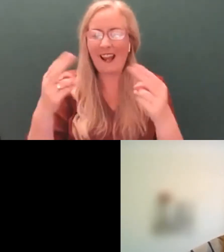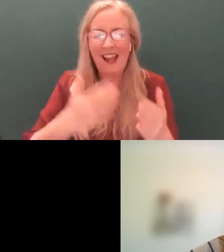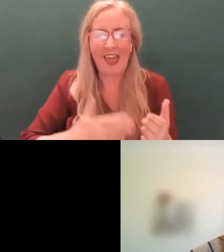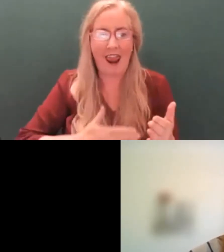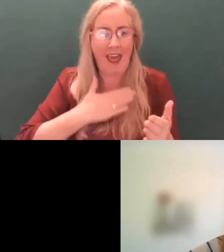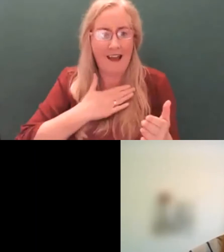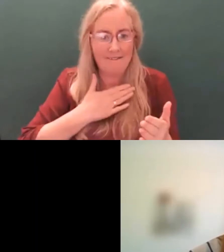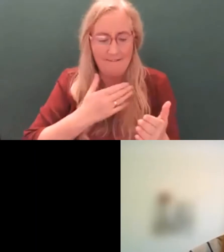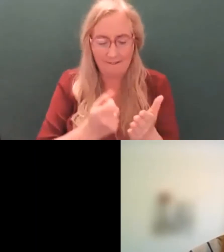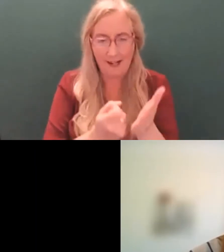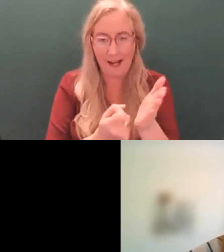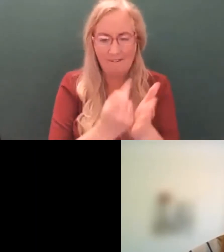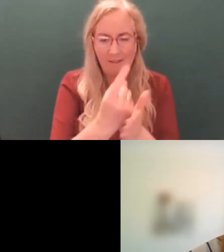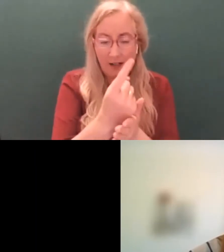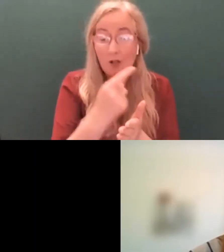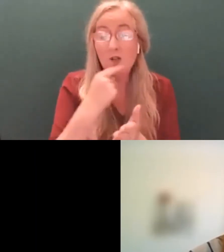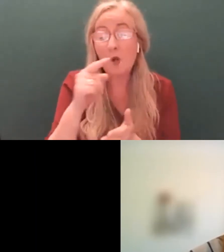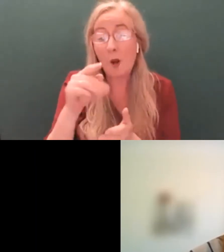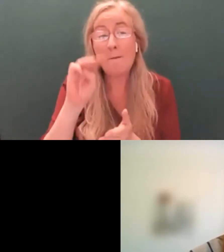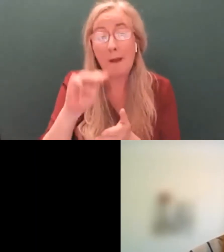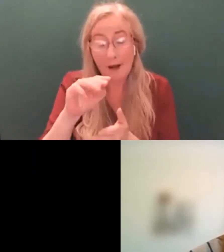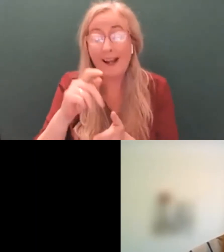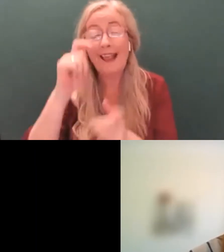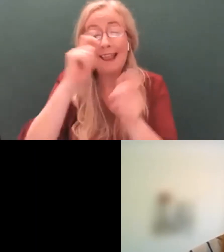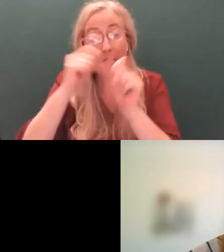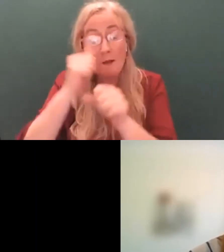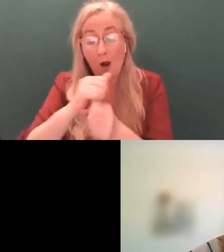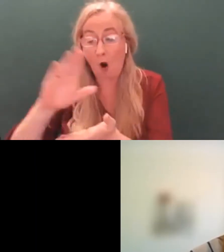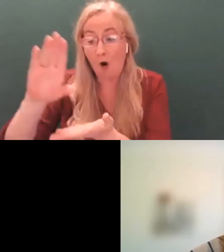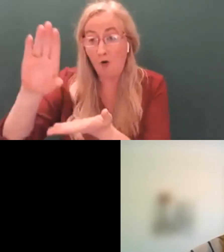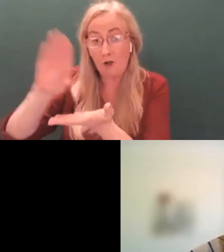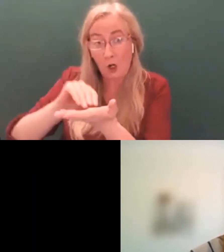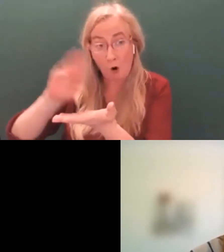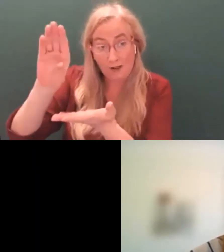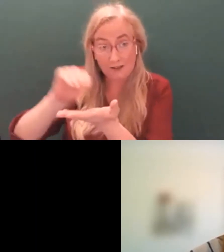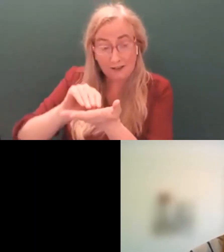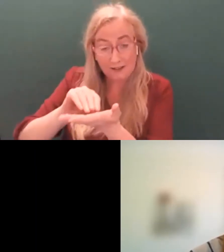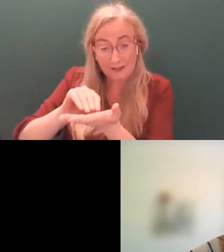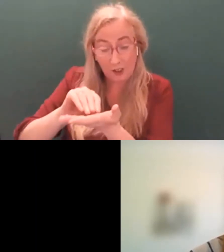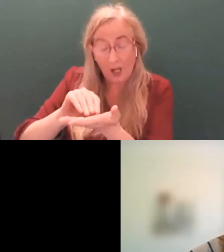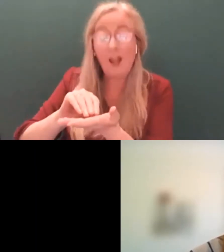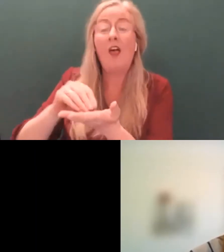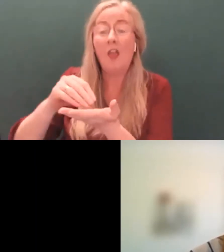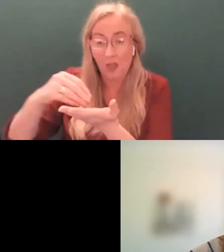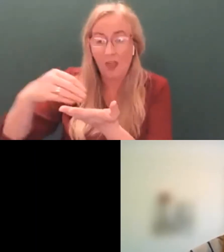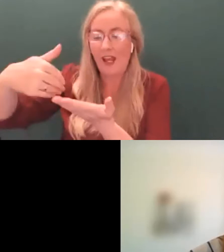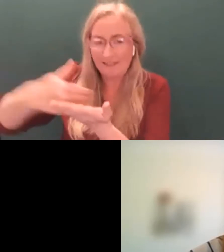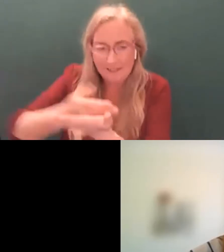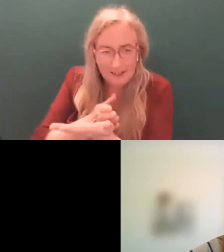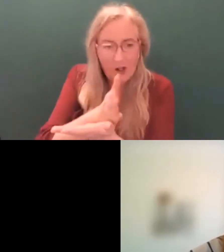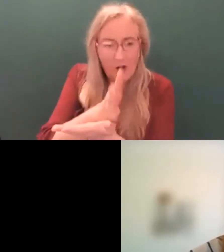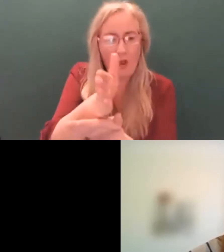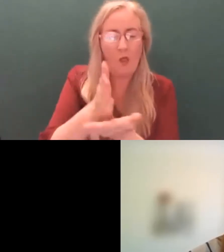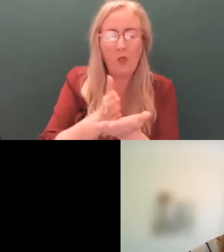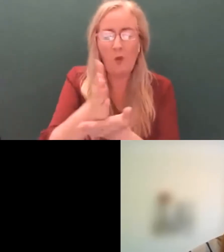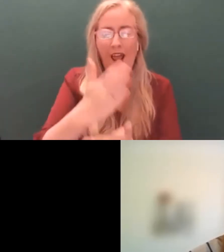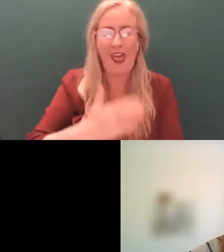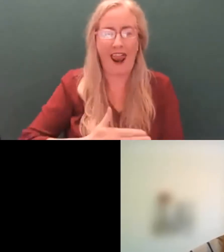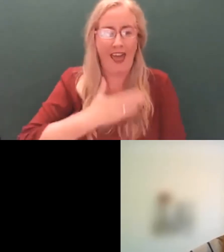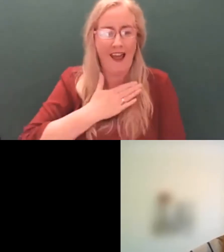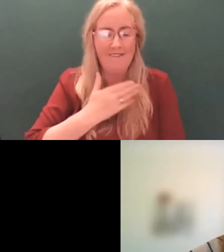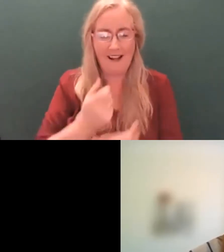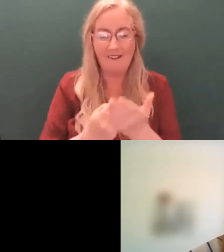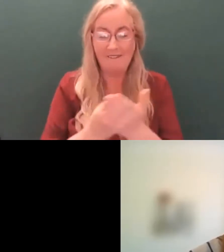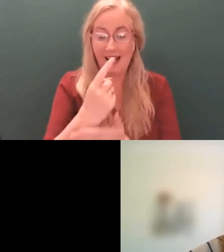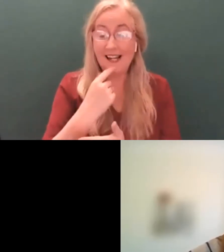might consider recording your presentation and playing it during a live event. And just if you were looking